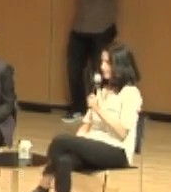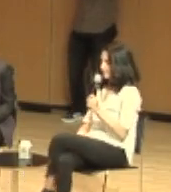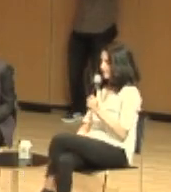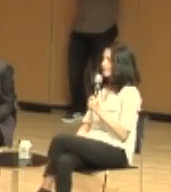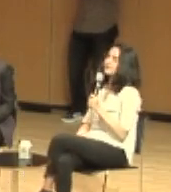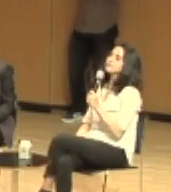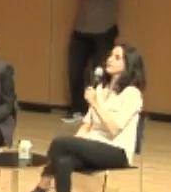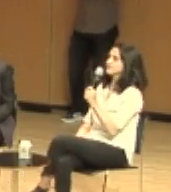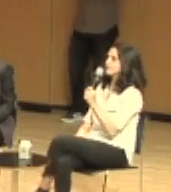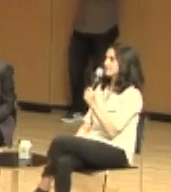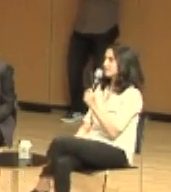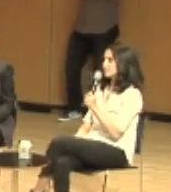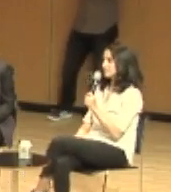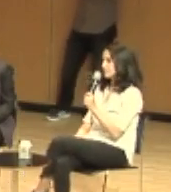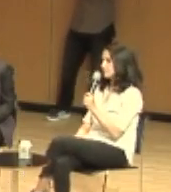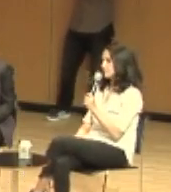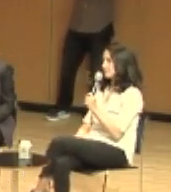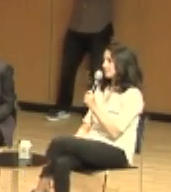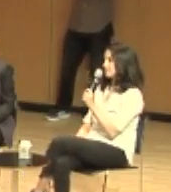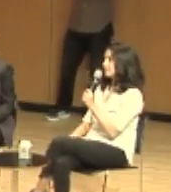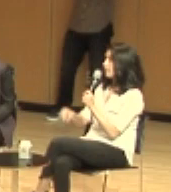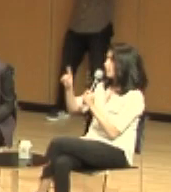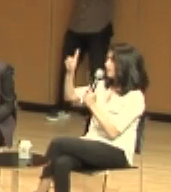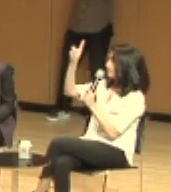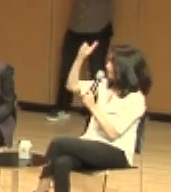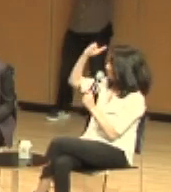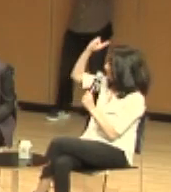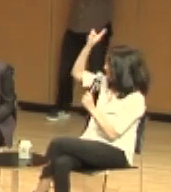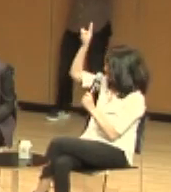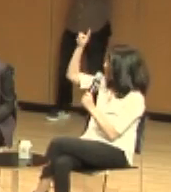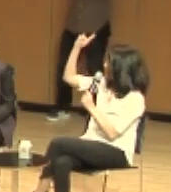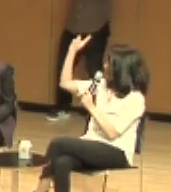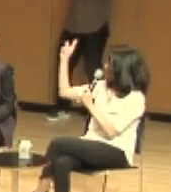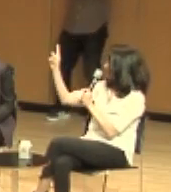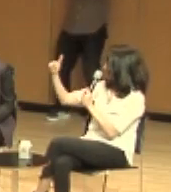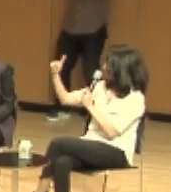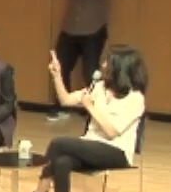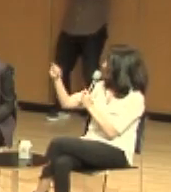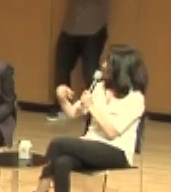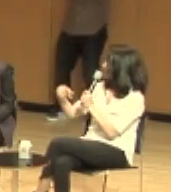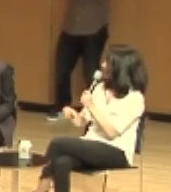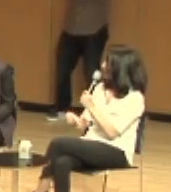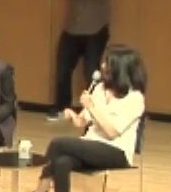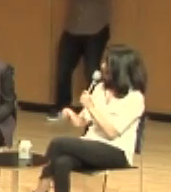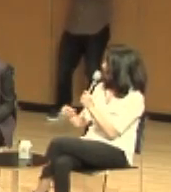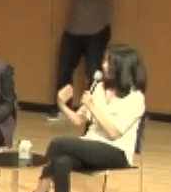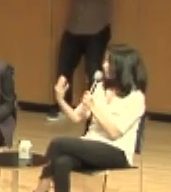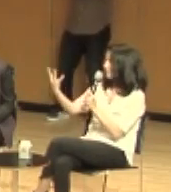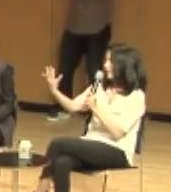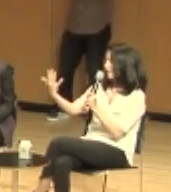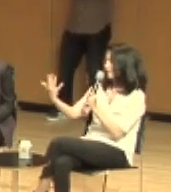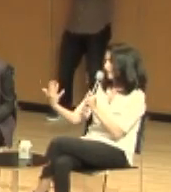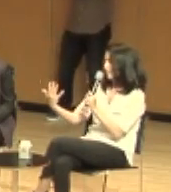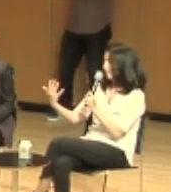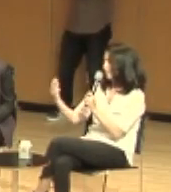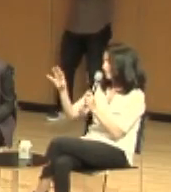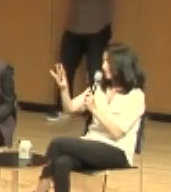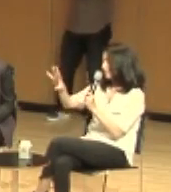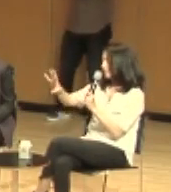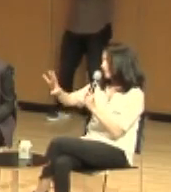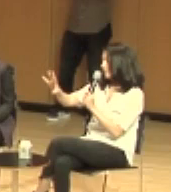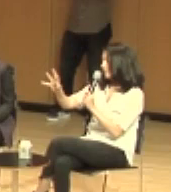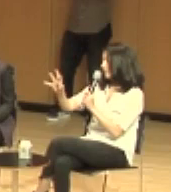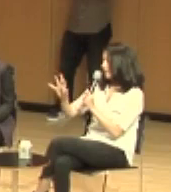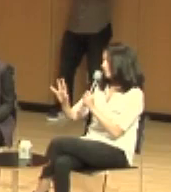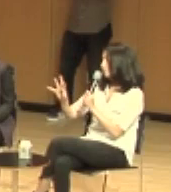that I was really aware of as I was watching a summer's day was the incredible cinematography that was going on in the background where you had the